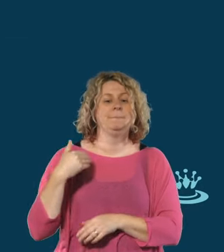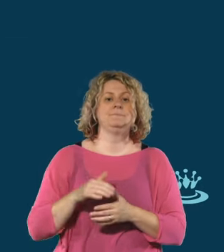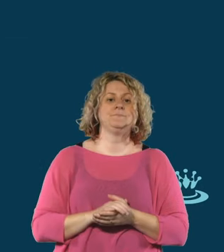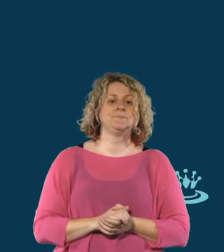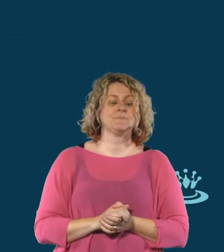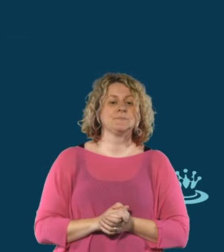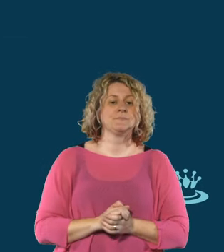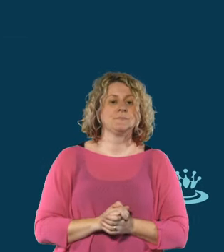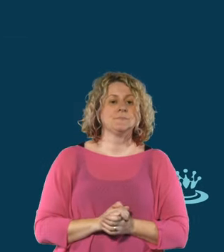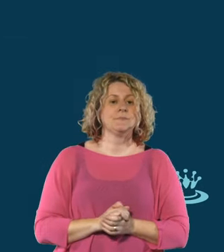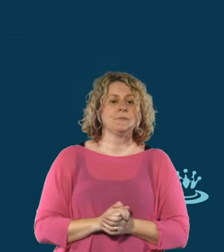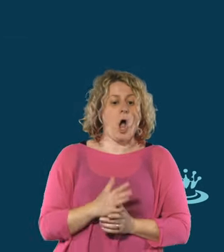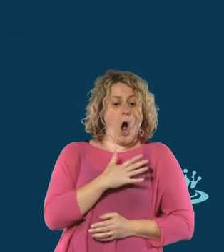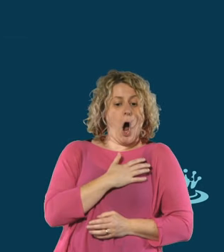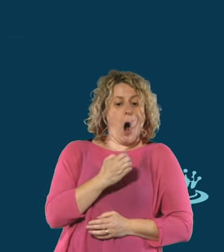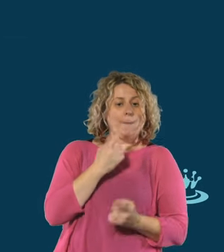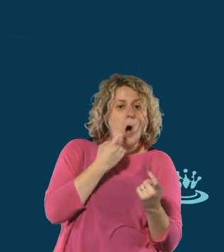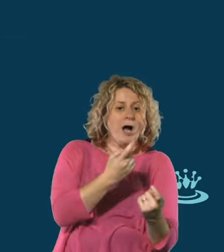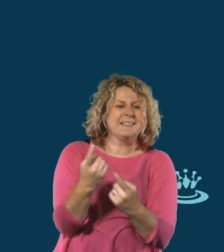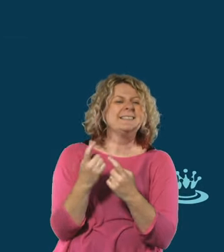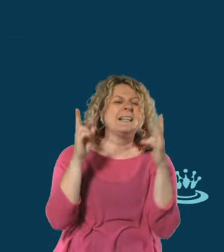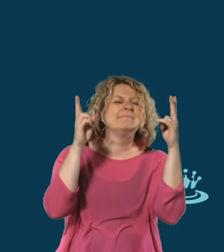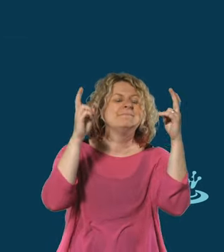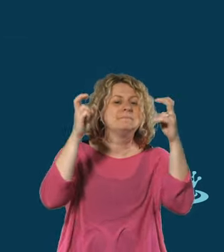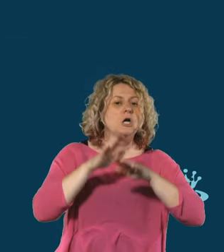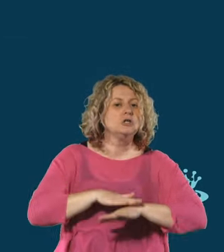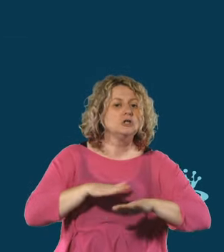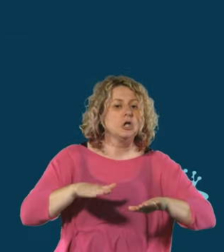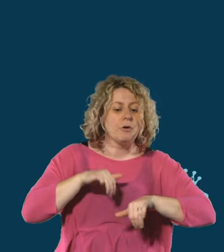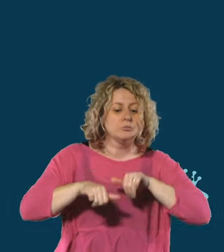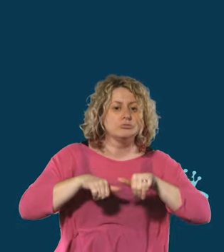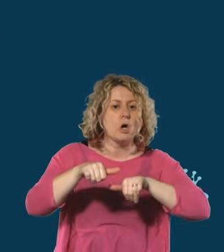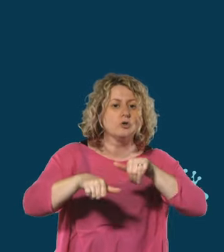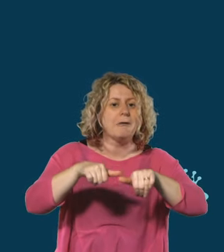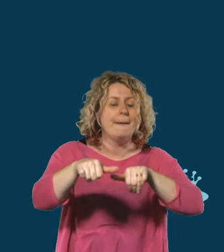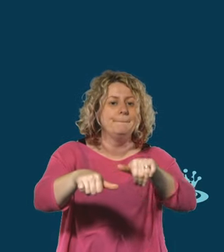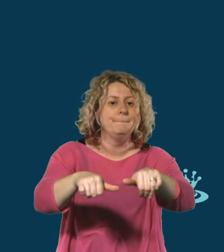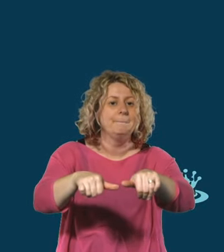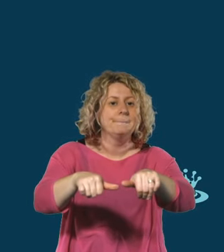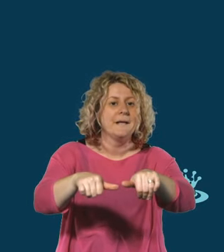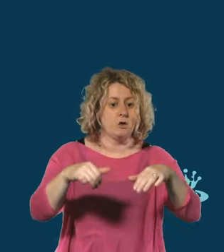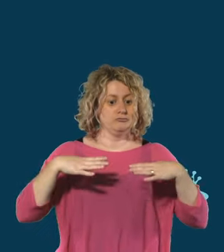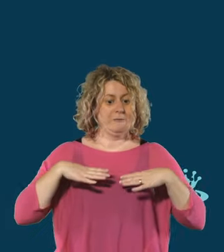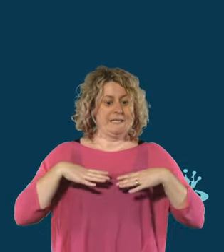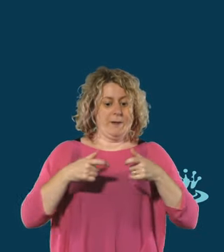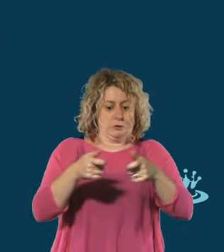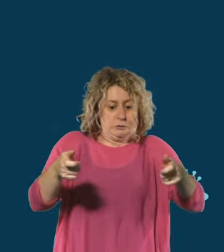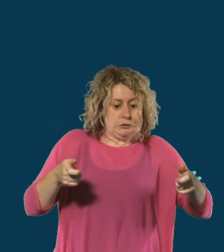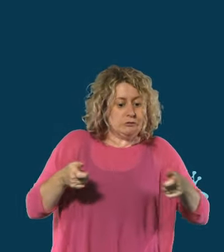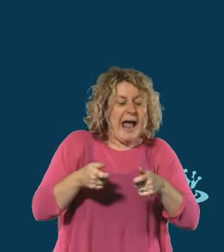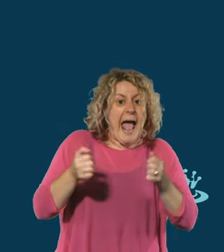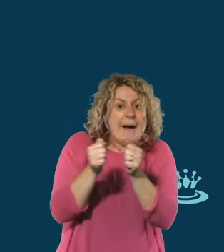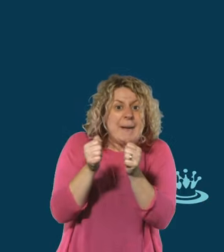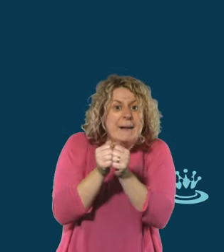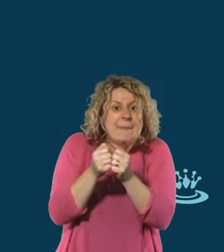Here's to Hope Hunters. That's our children's programme from Burford in Oxfordshire, armed with craft tray, Bible,